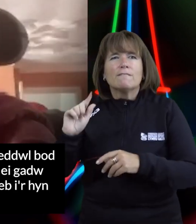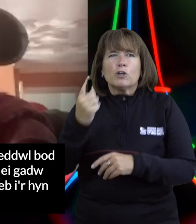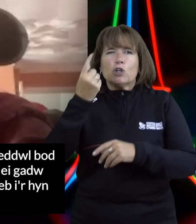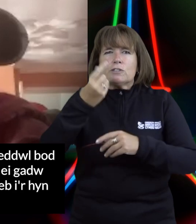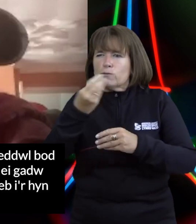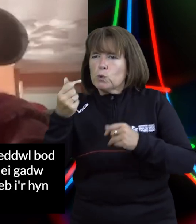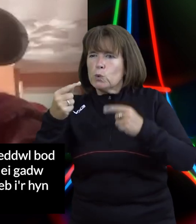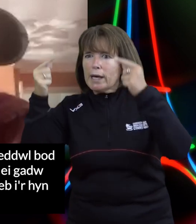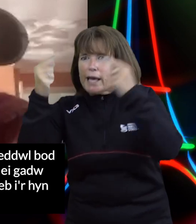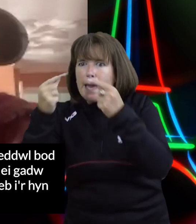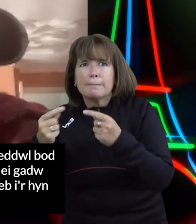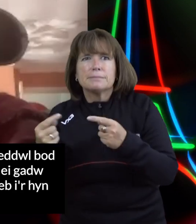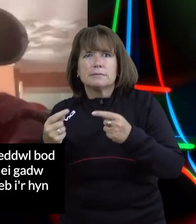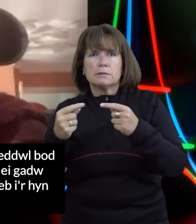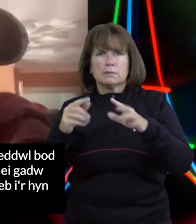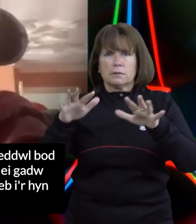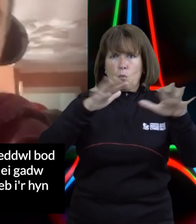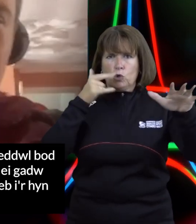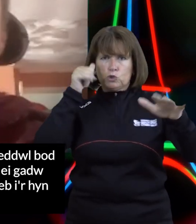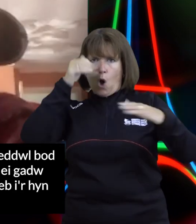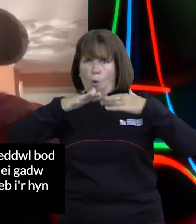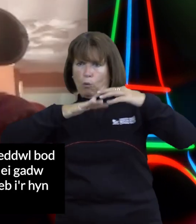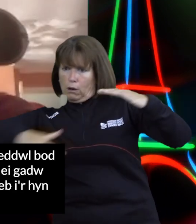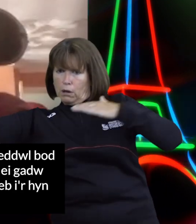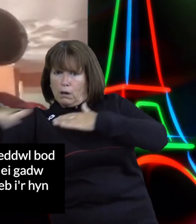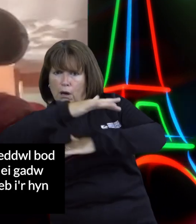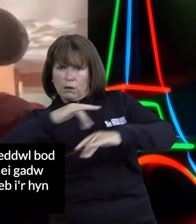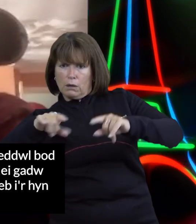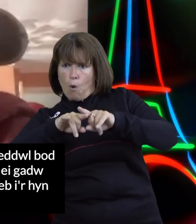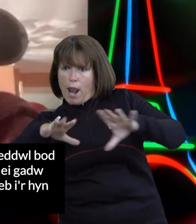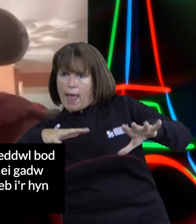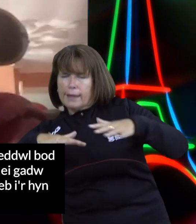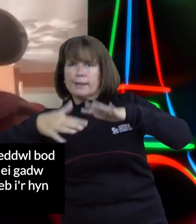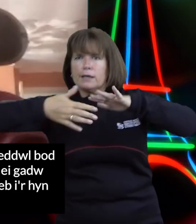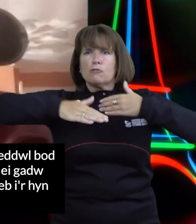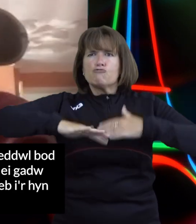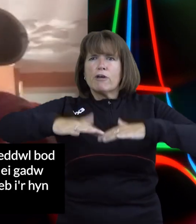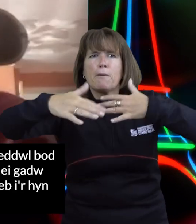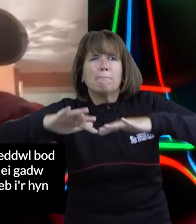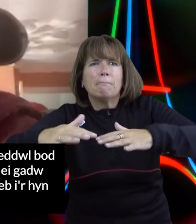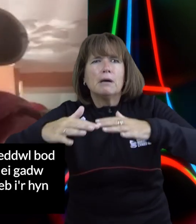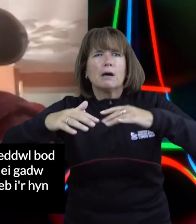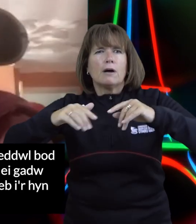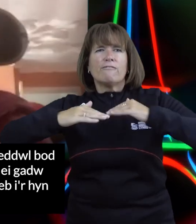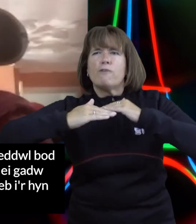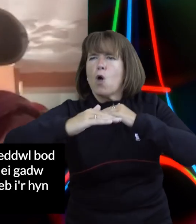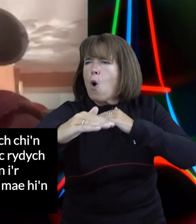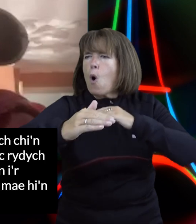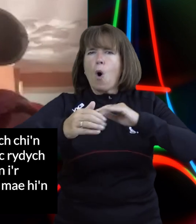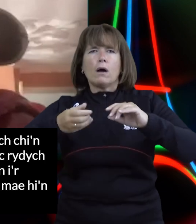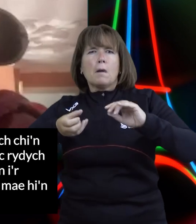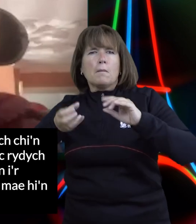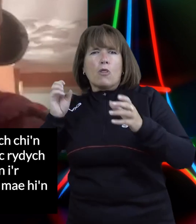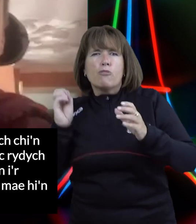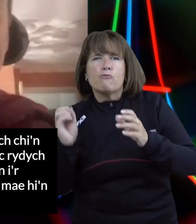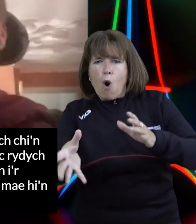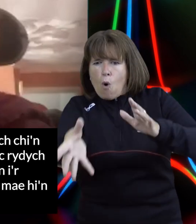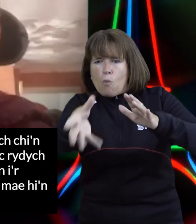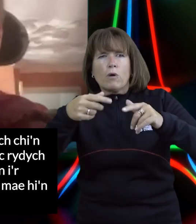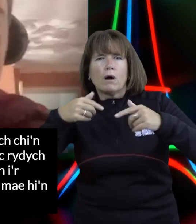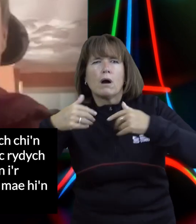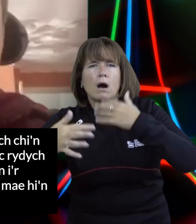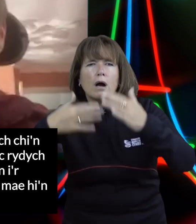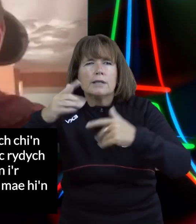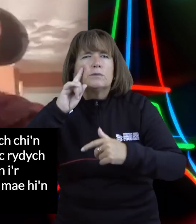on. You're keeping an eye on the floor. You're not totally sure how it's rolling. The balls may not really be reacting to what you're normally used to. So it's